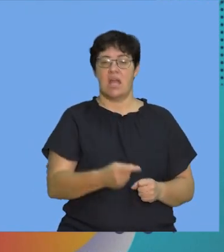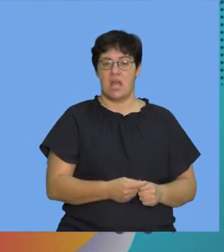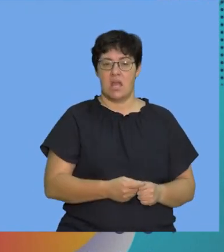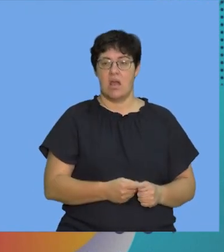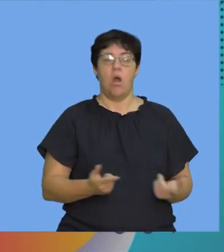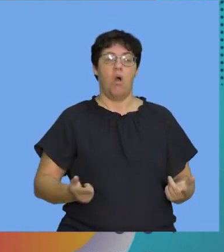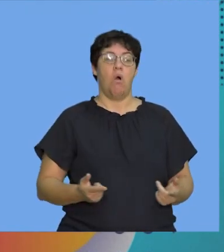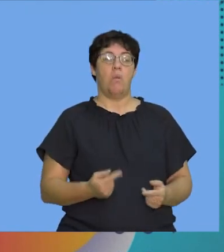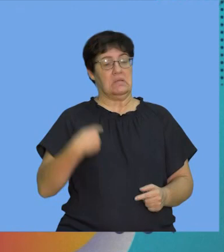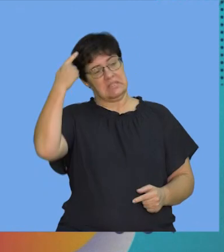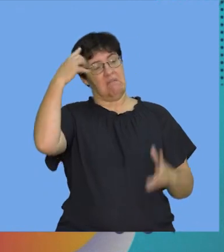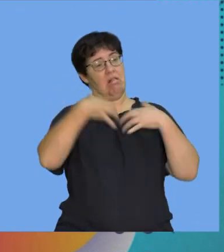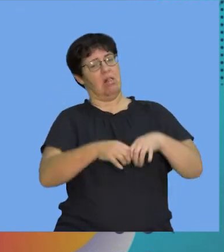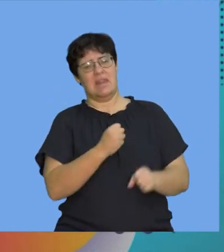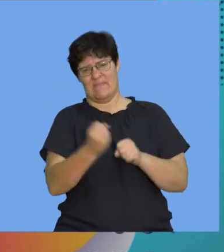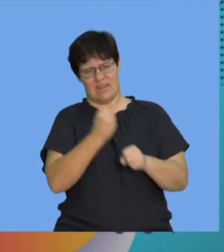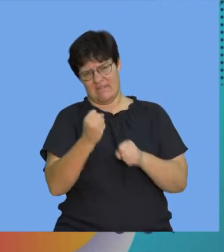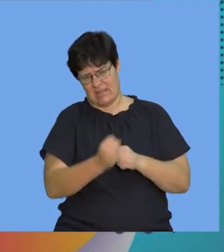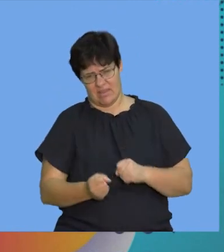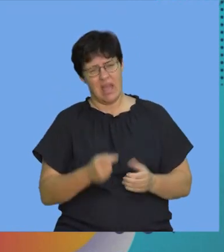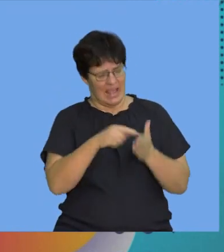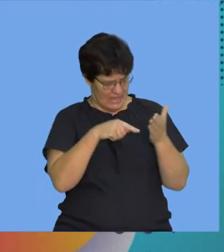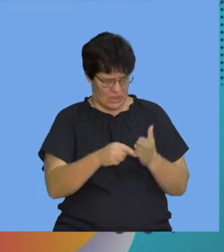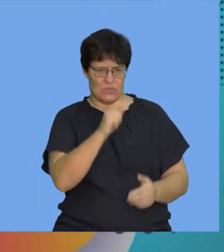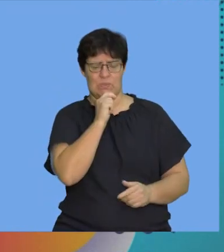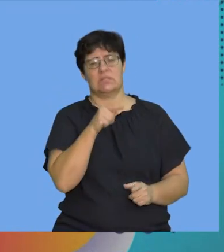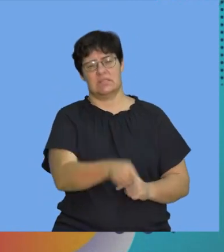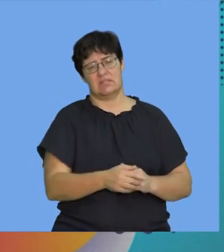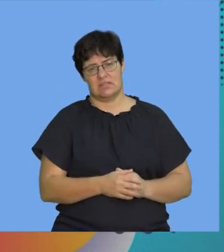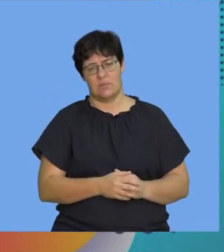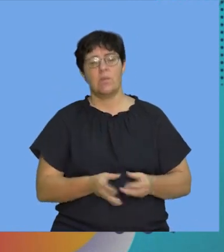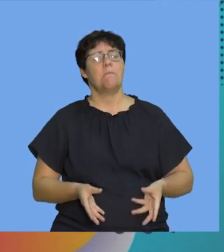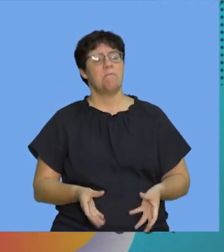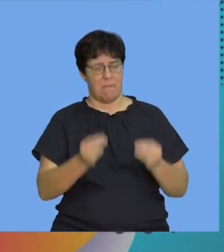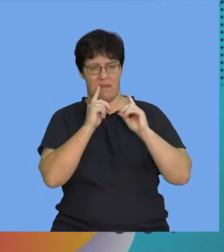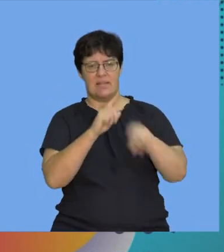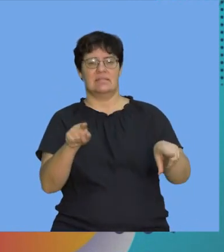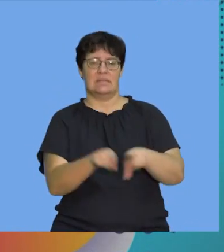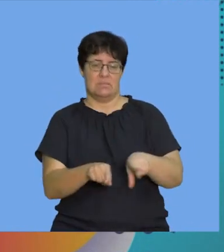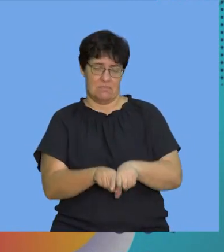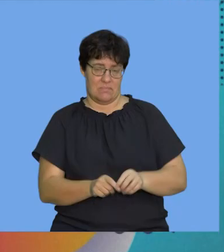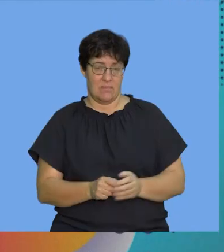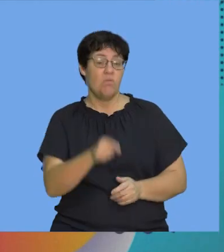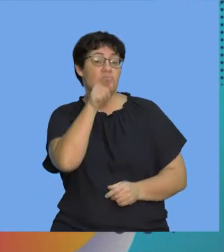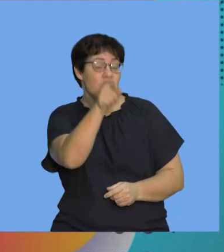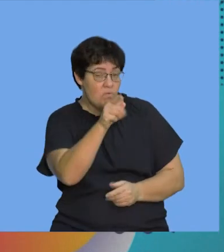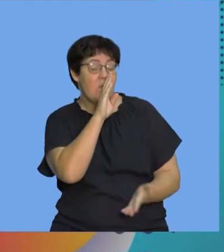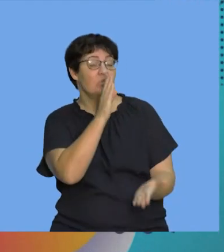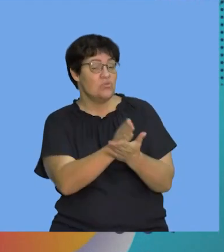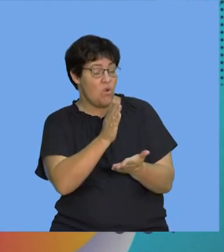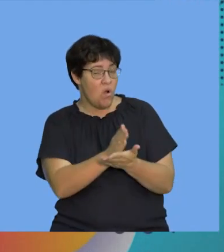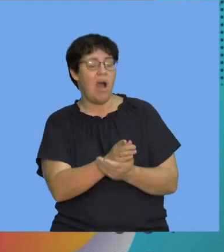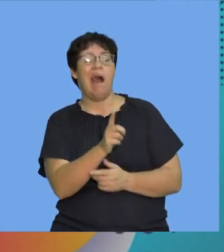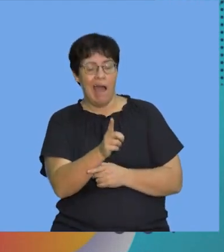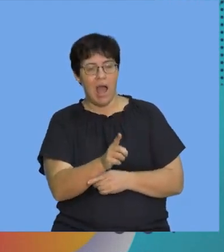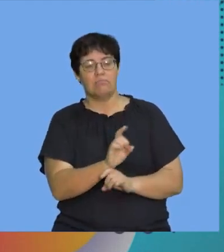without the use of a calculator. So either or, it will still give you the same answer. Just make sure that you pay attention to